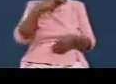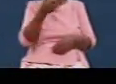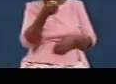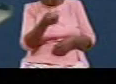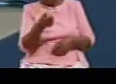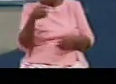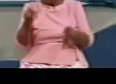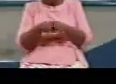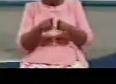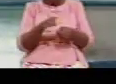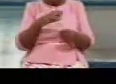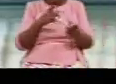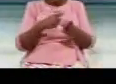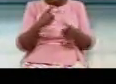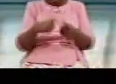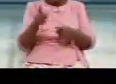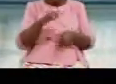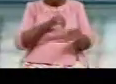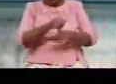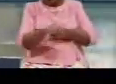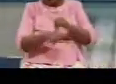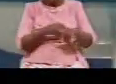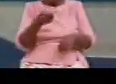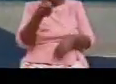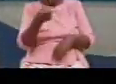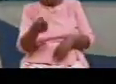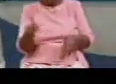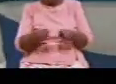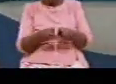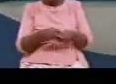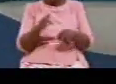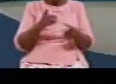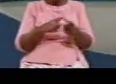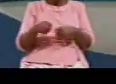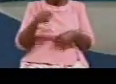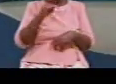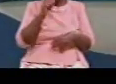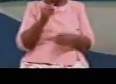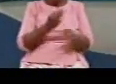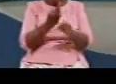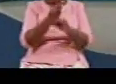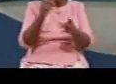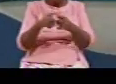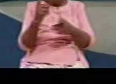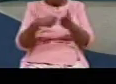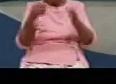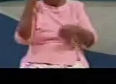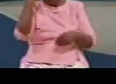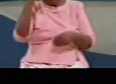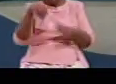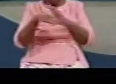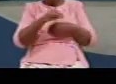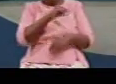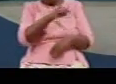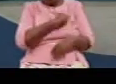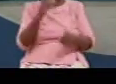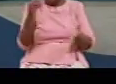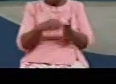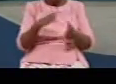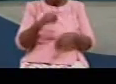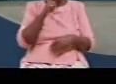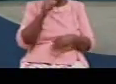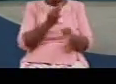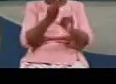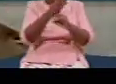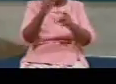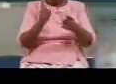And then you deceive a little. And you are not faithful to what you know in your conscience. You are not faithful to what you know